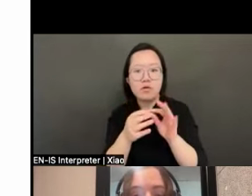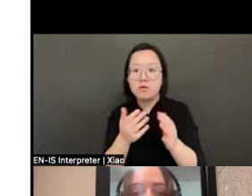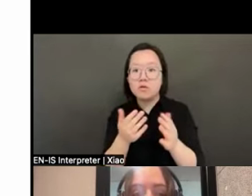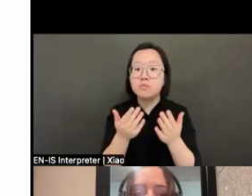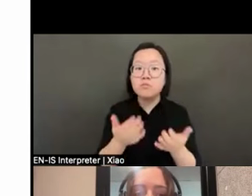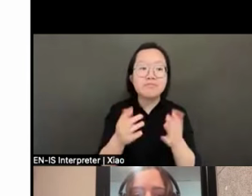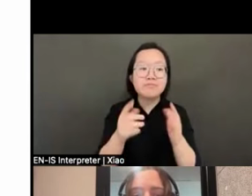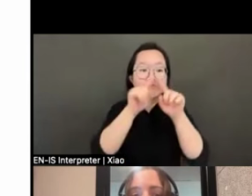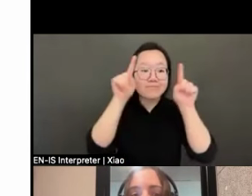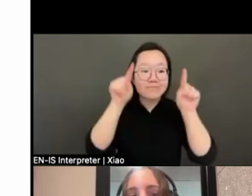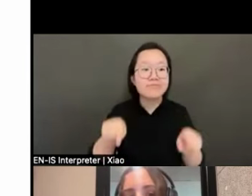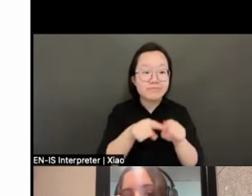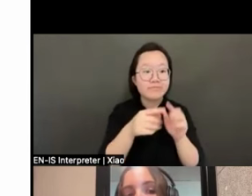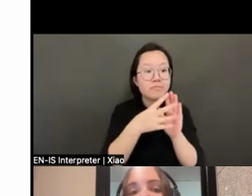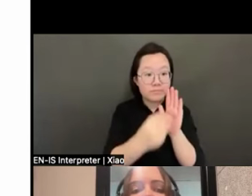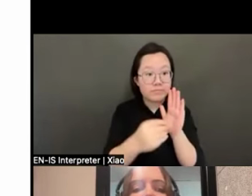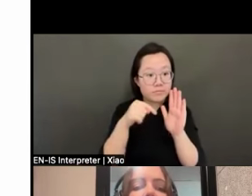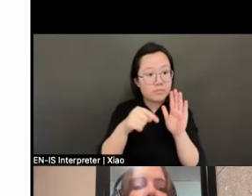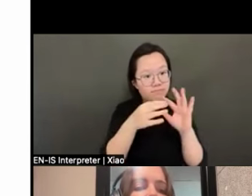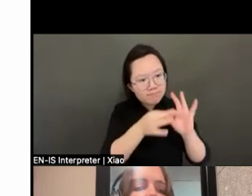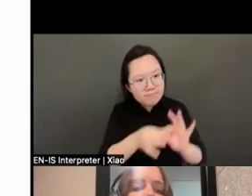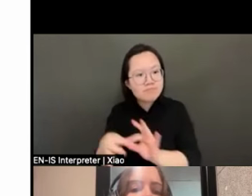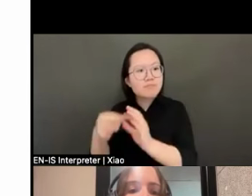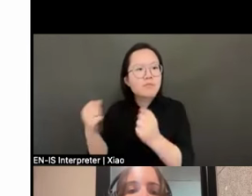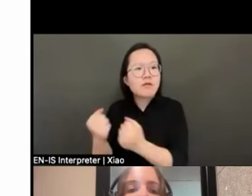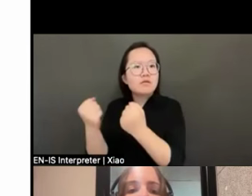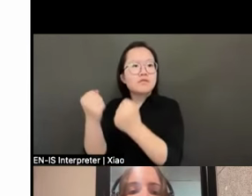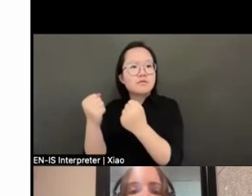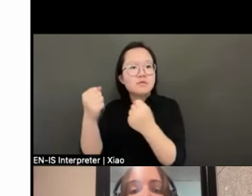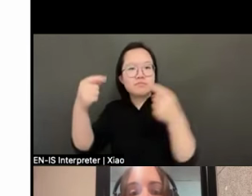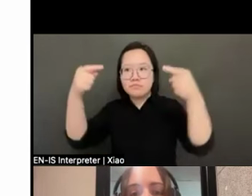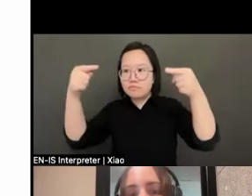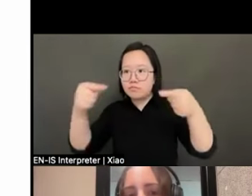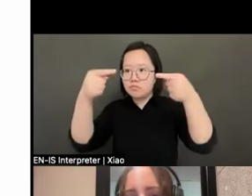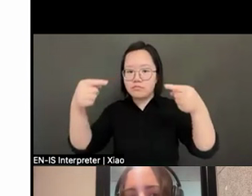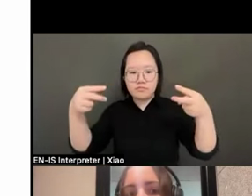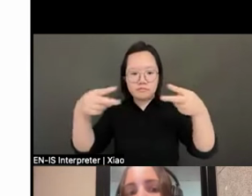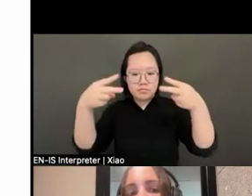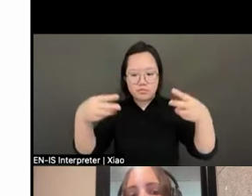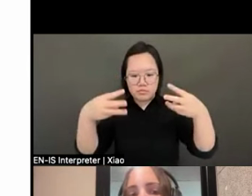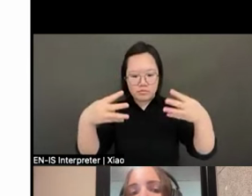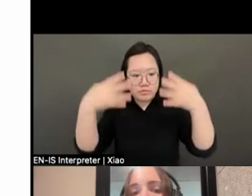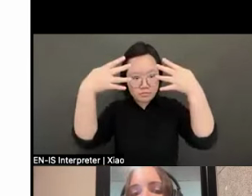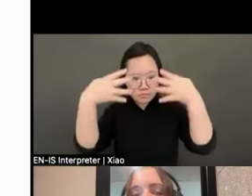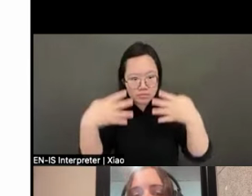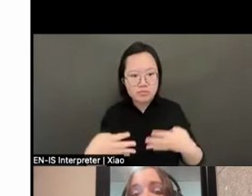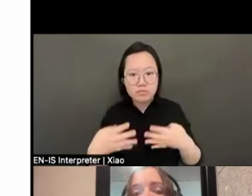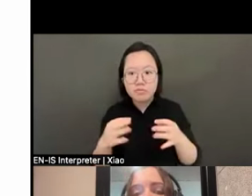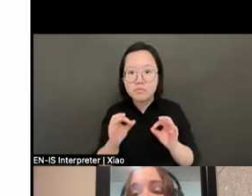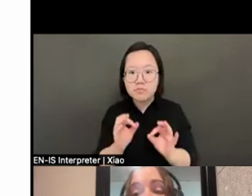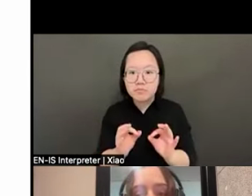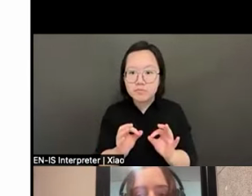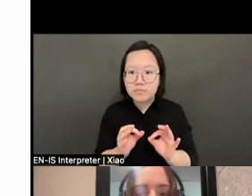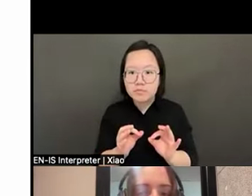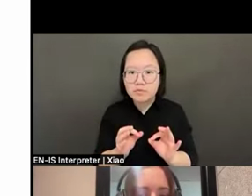all of the activities that you're going to implement. And then also important to consider that the coordinating organization will most probably have a bit